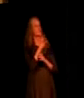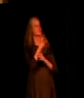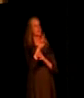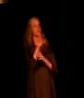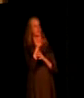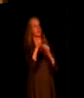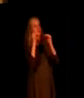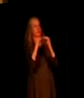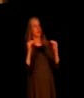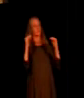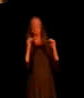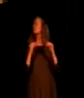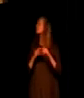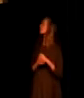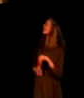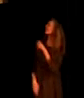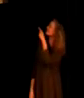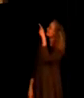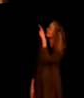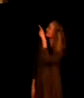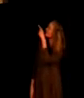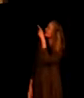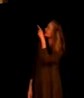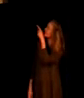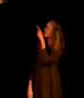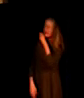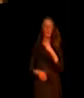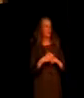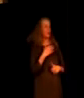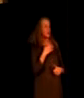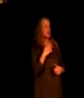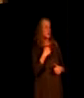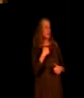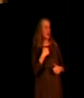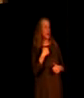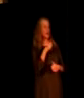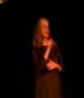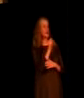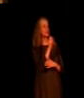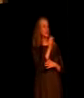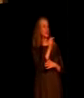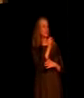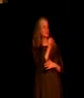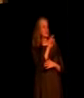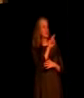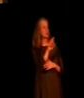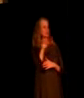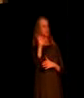here, my sensor was the biggest one on the very end.